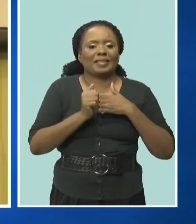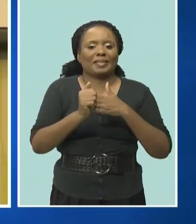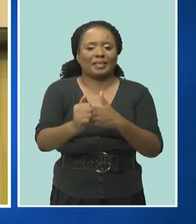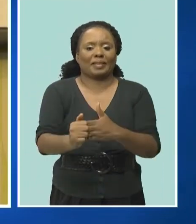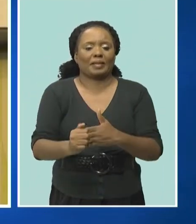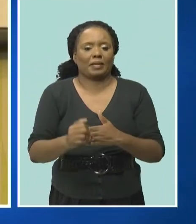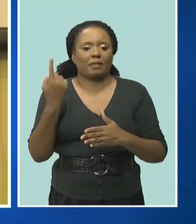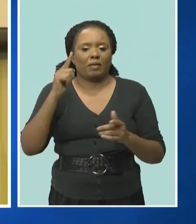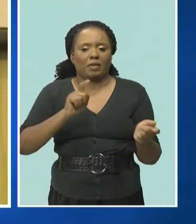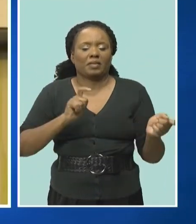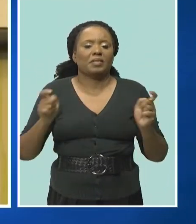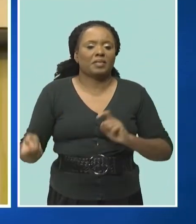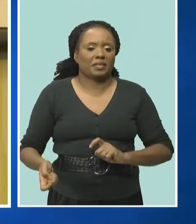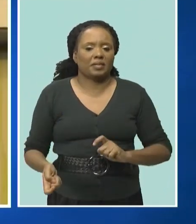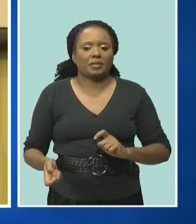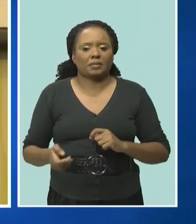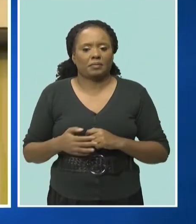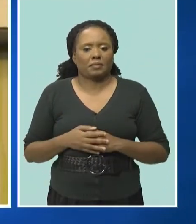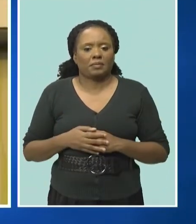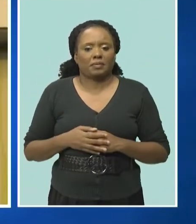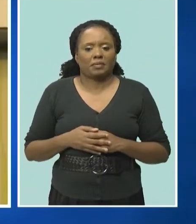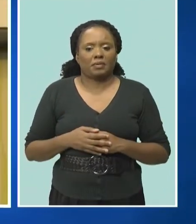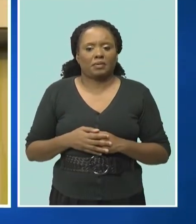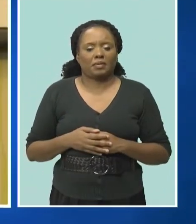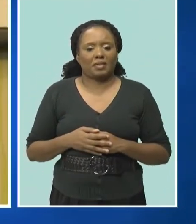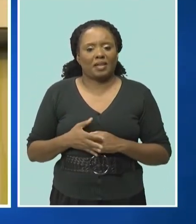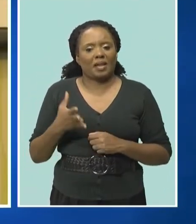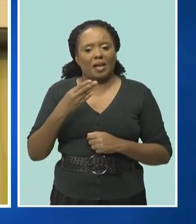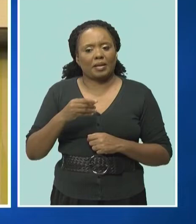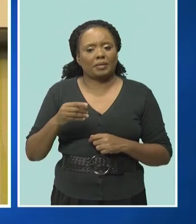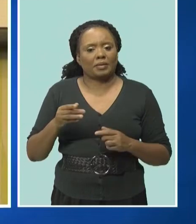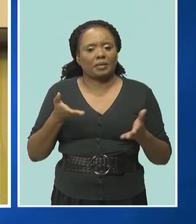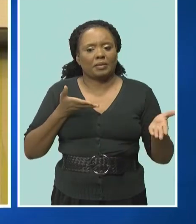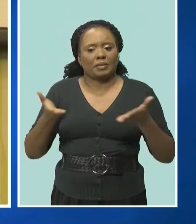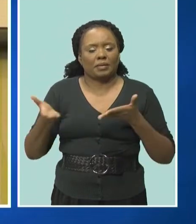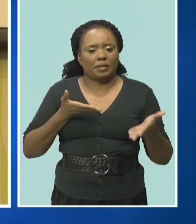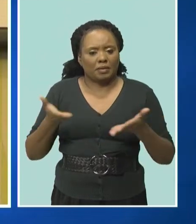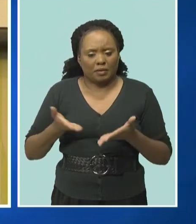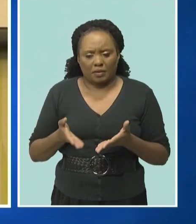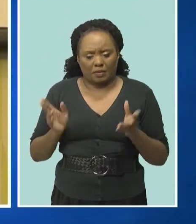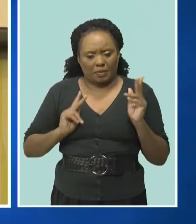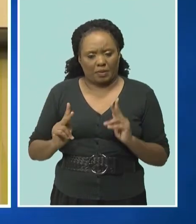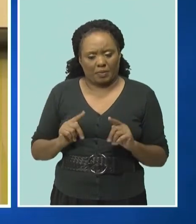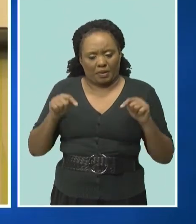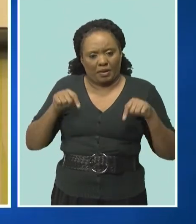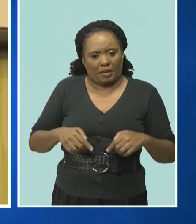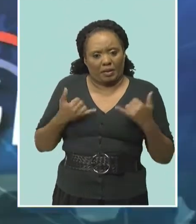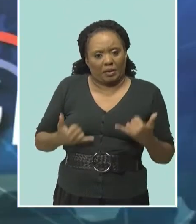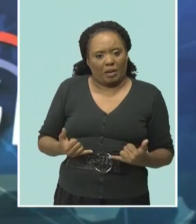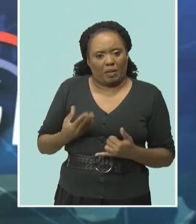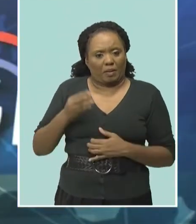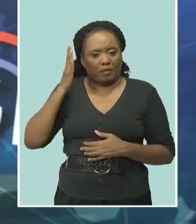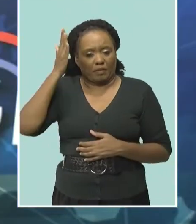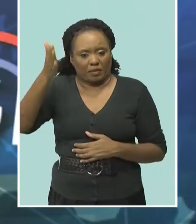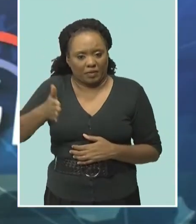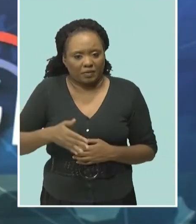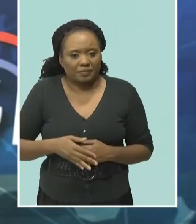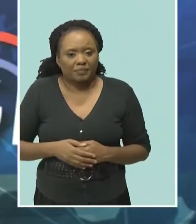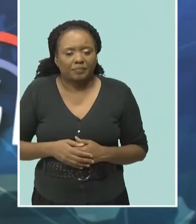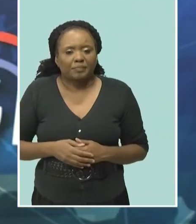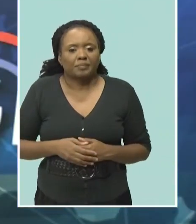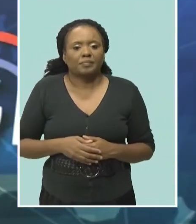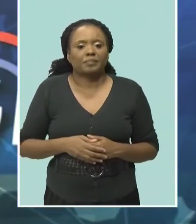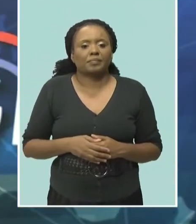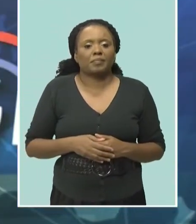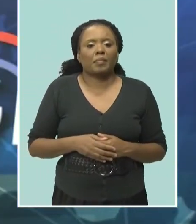change and reform those so that they serve the needs of here and now and the future. Managers of